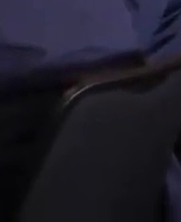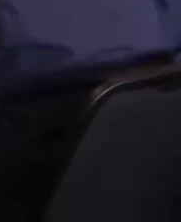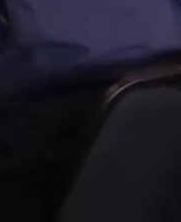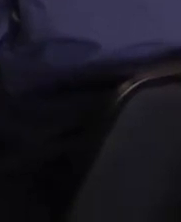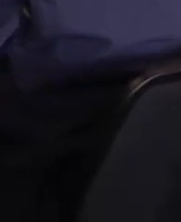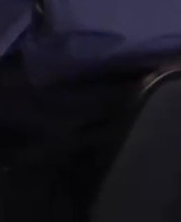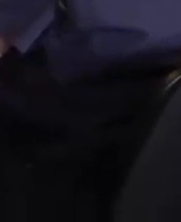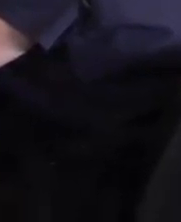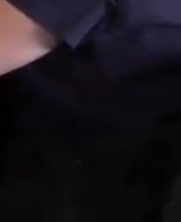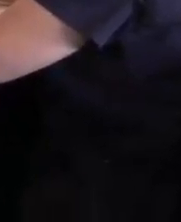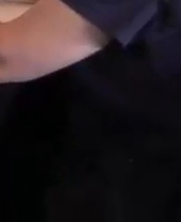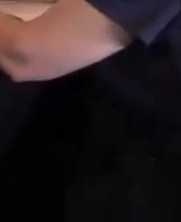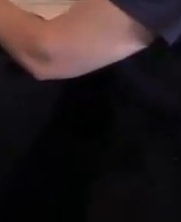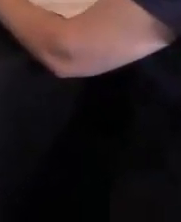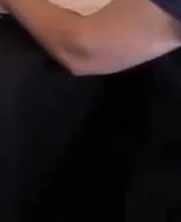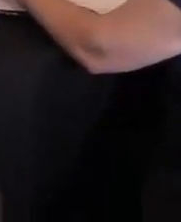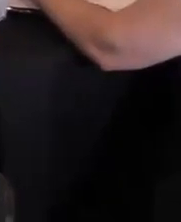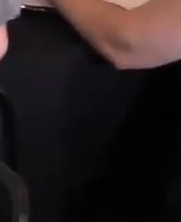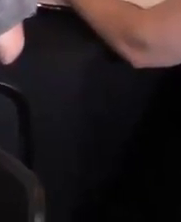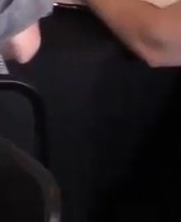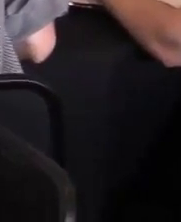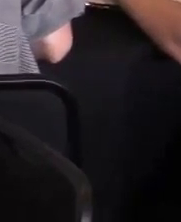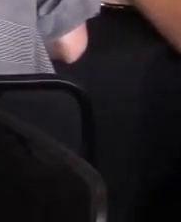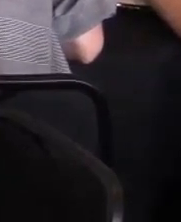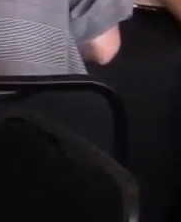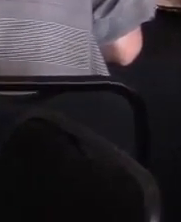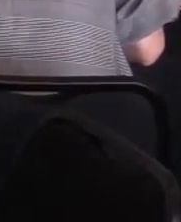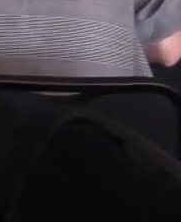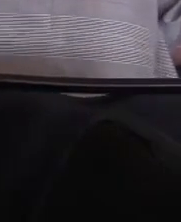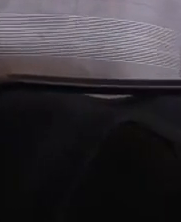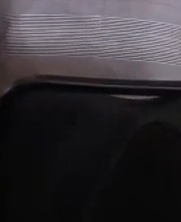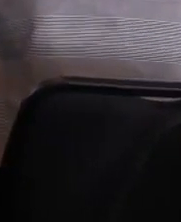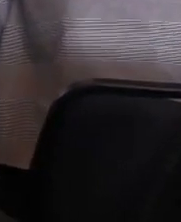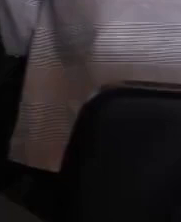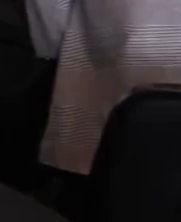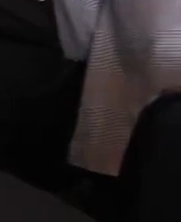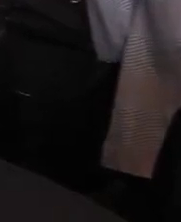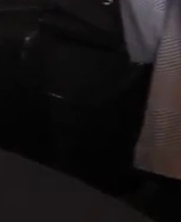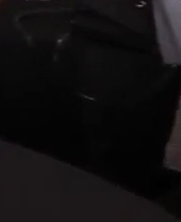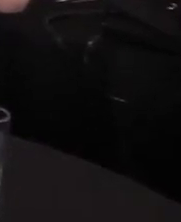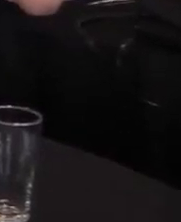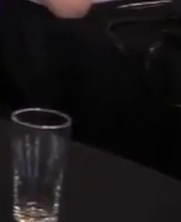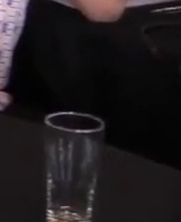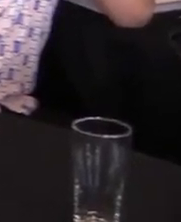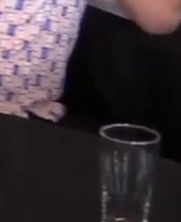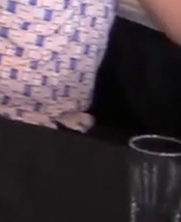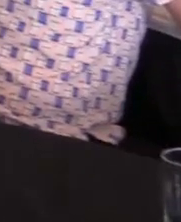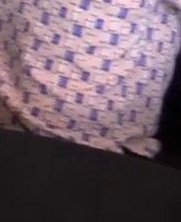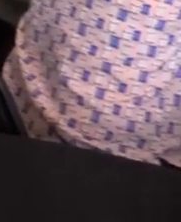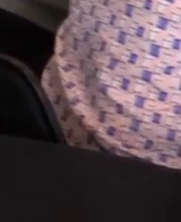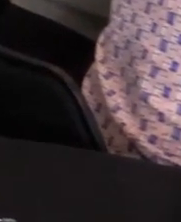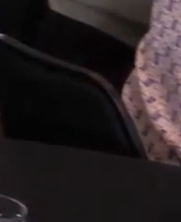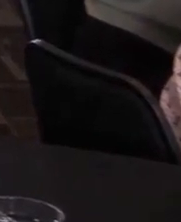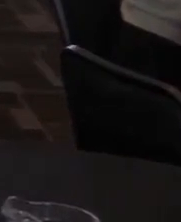So, yeah, it's very good. I think it's a good option. And the cost, it's cheaper than catering. So it makes sense to do it from